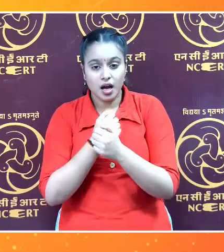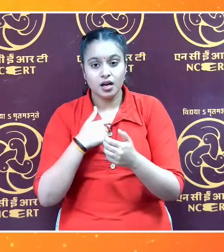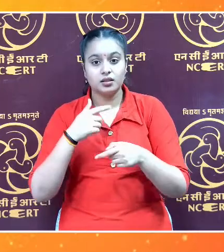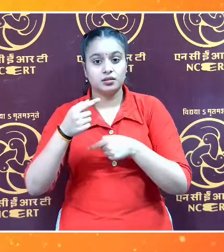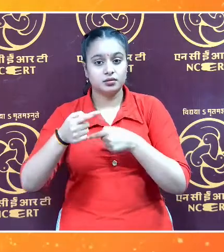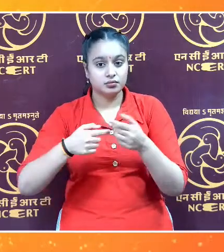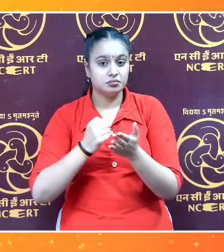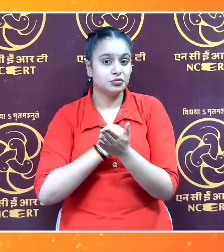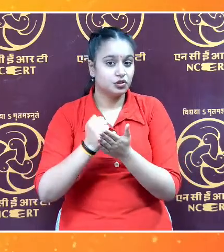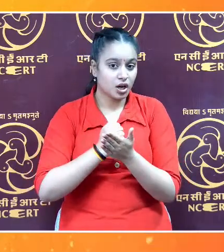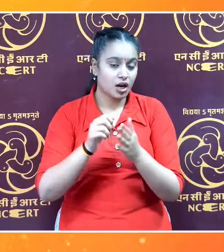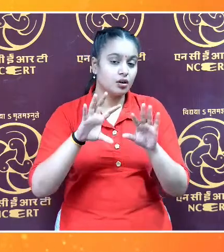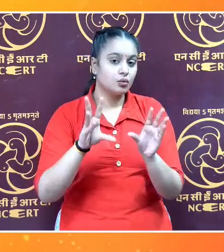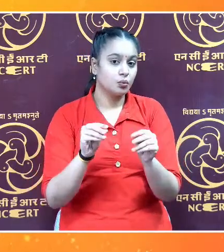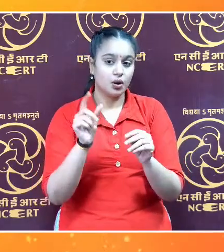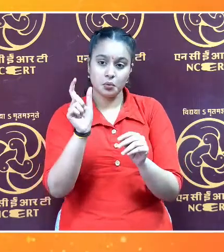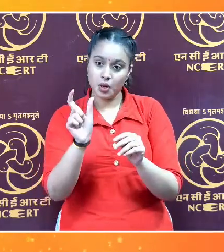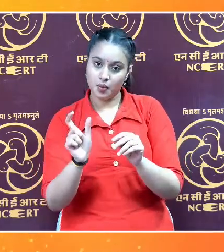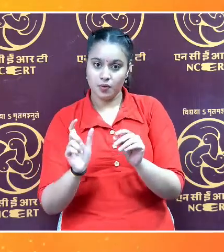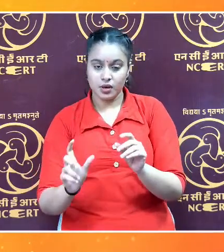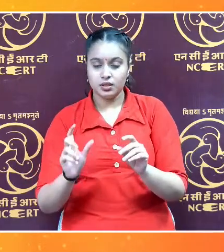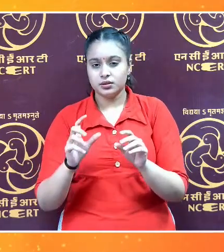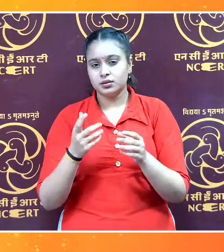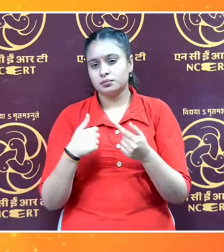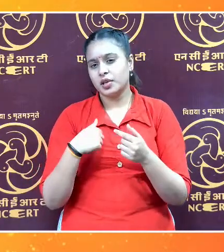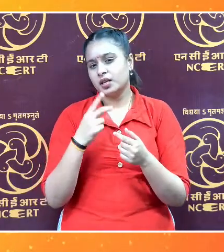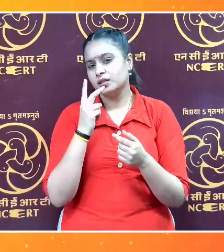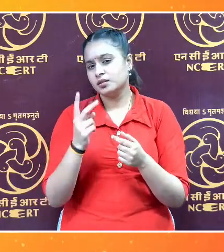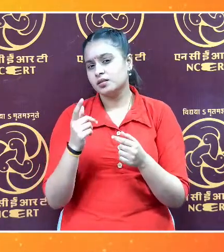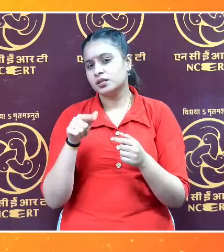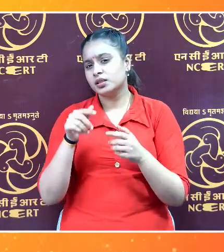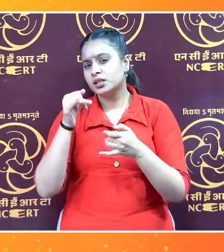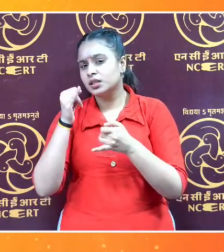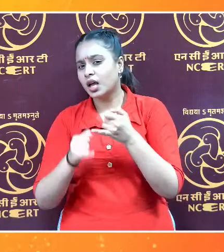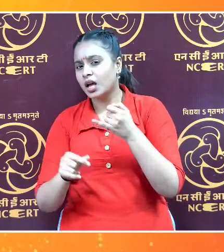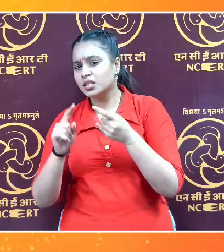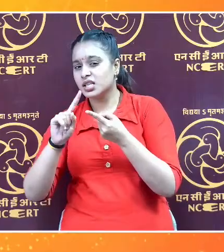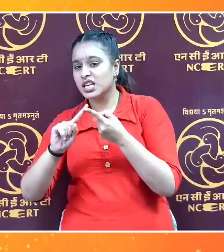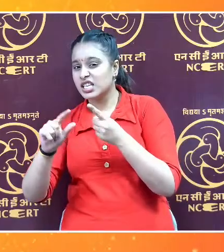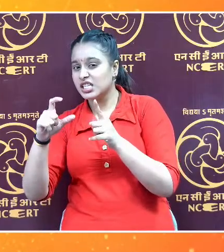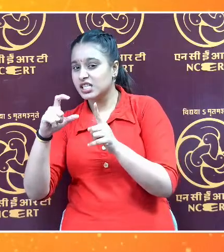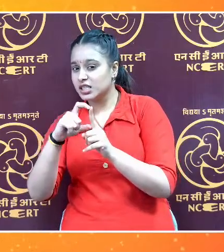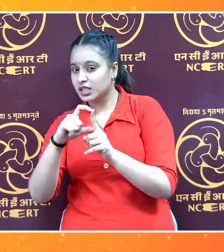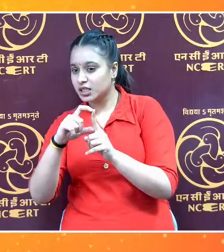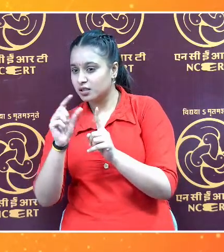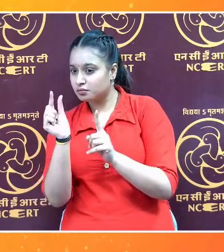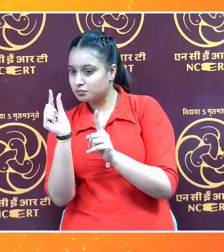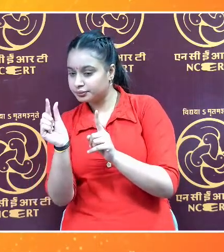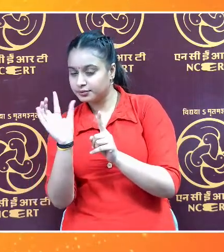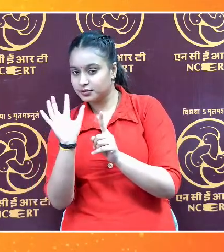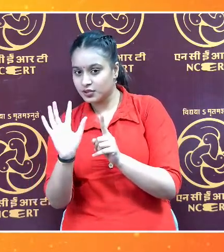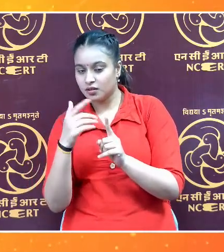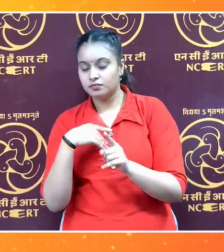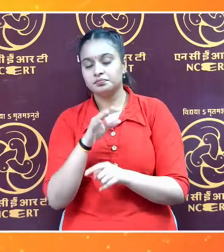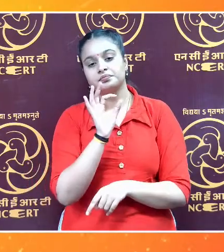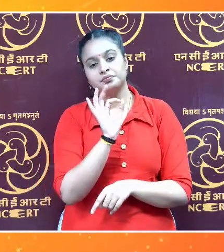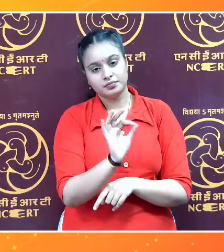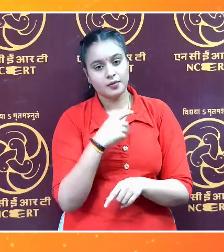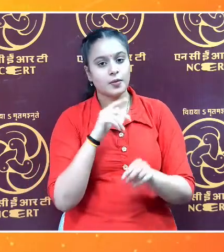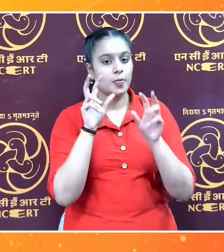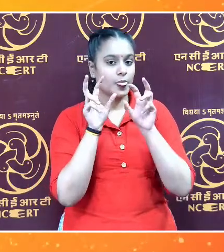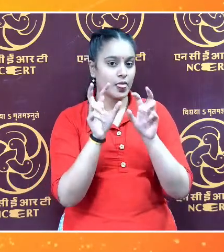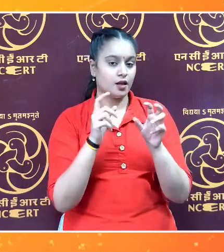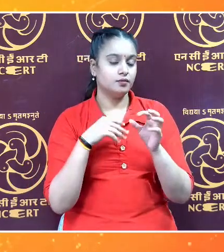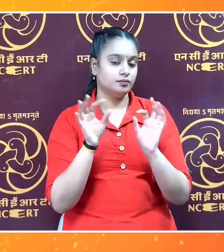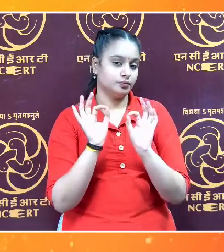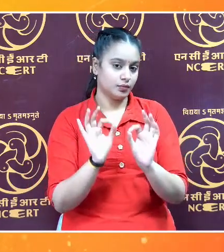tried. So what I can figure out is that all these words are ending with ed. Yes, that's really good. That's good observation.